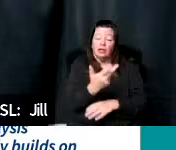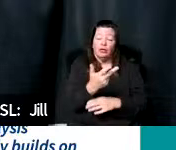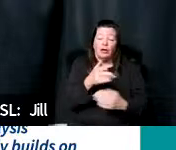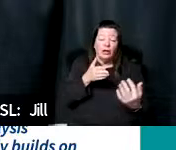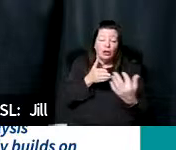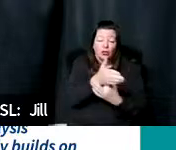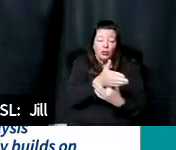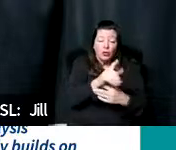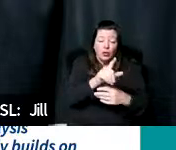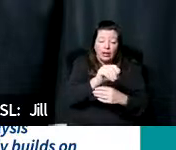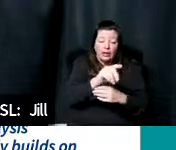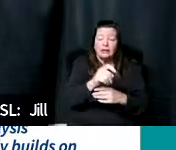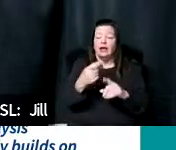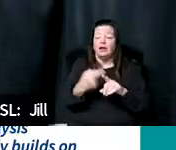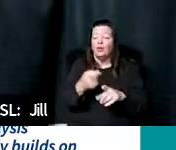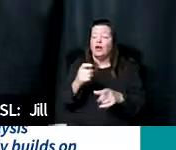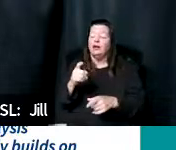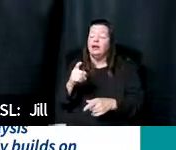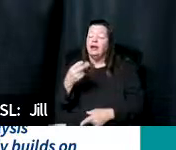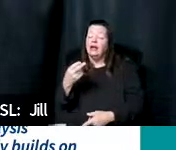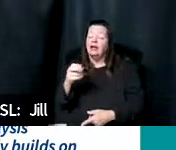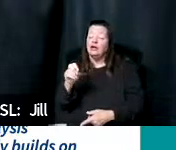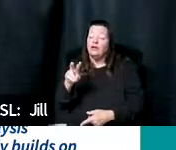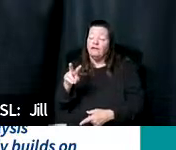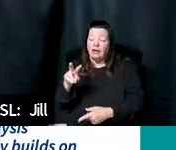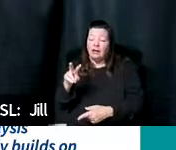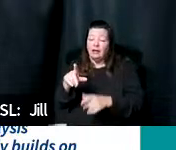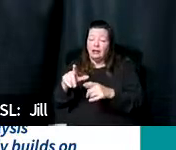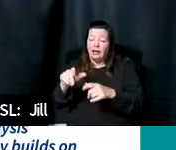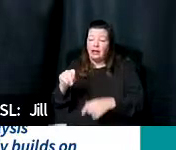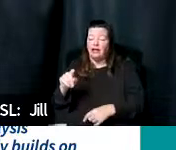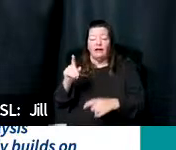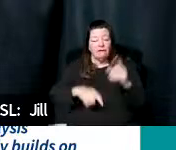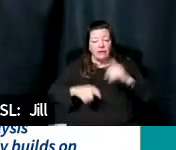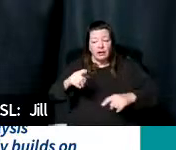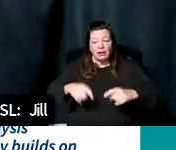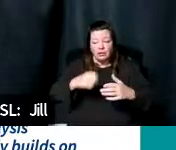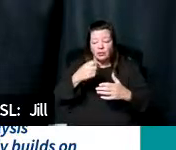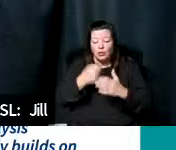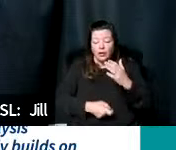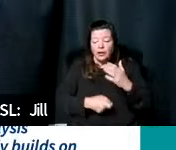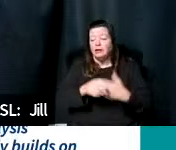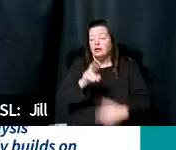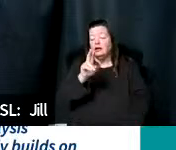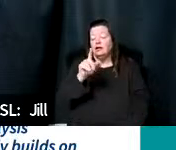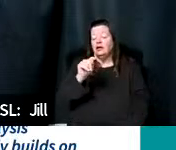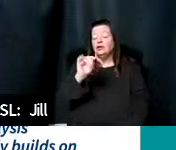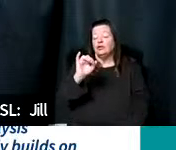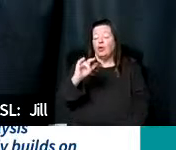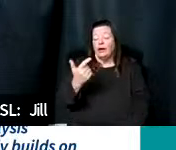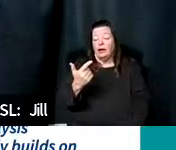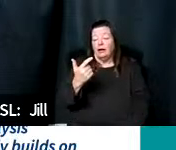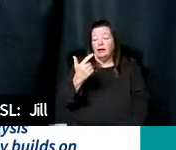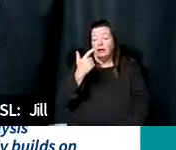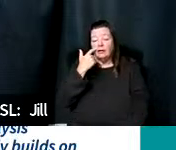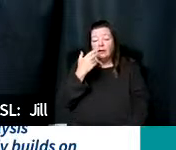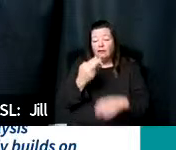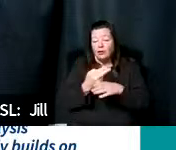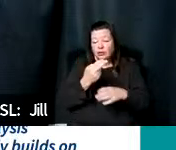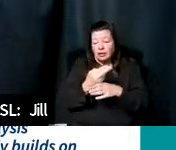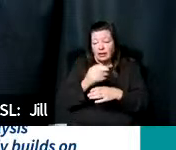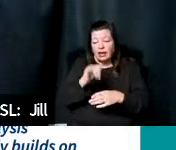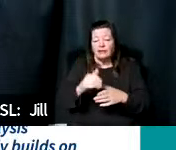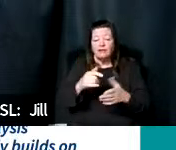in each direction, and applying variable rate tolling for motorists using the river crossing as a demand management as well as